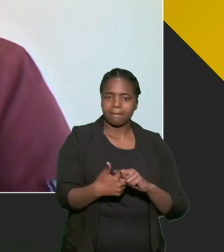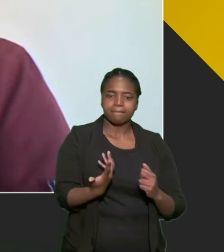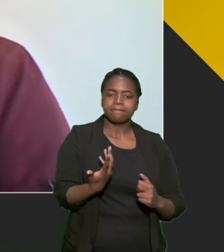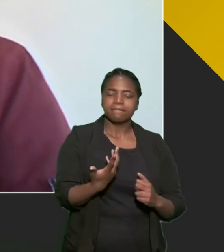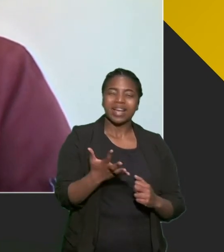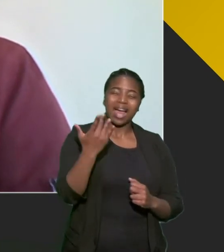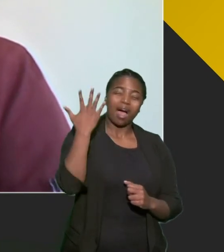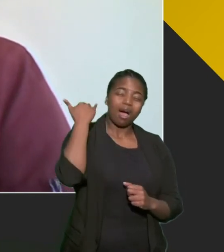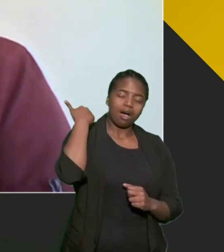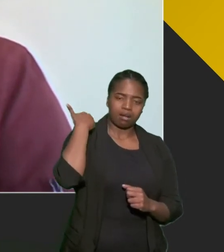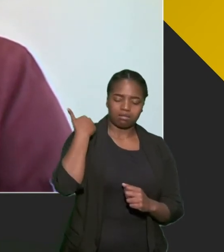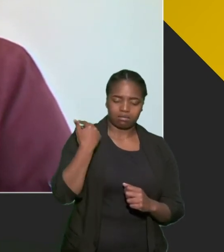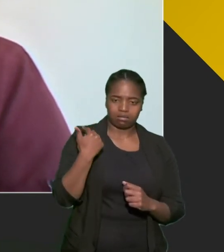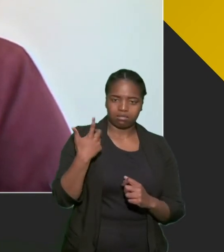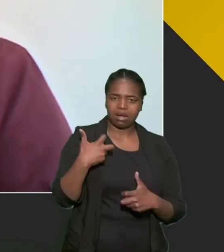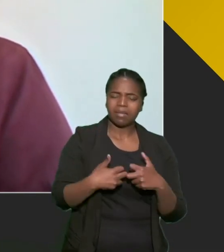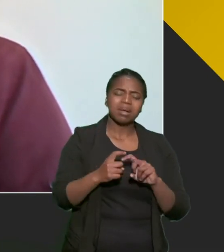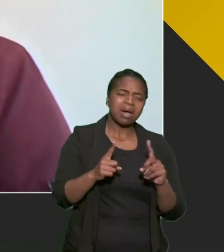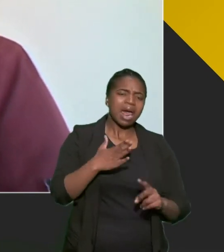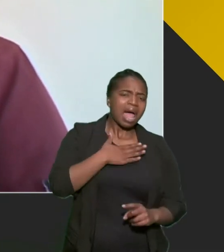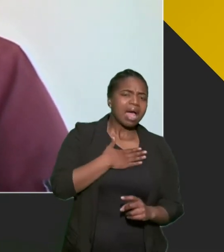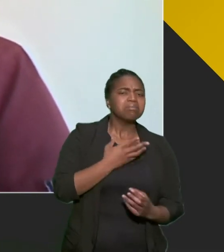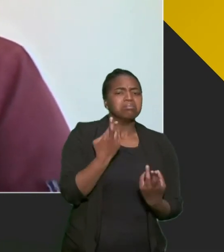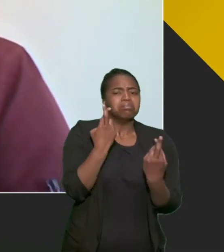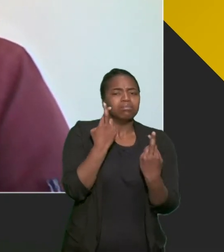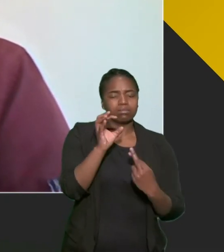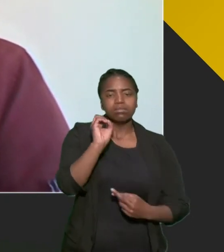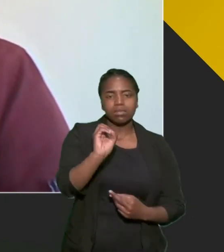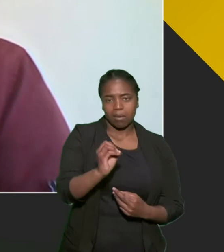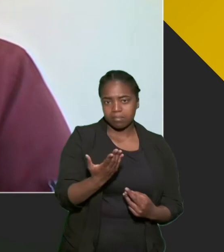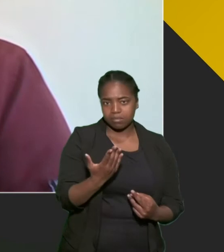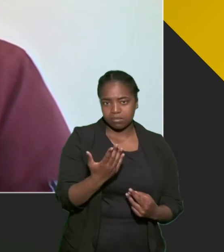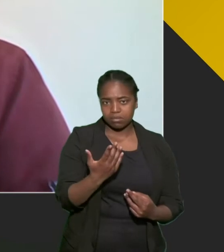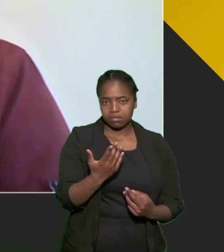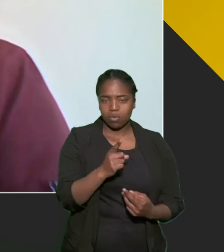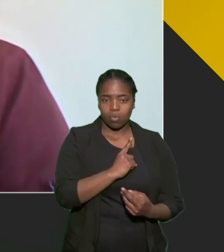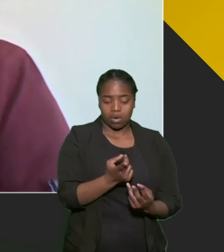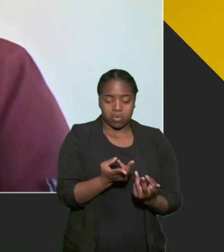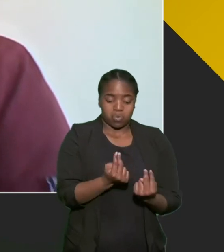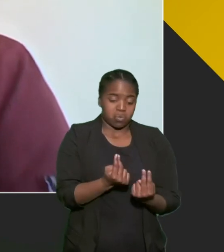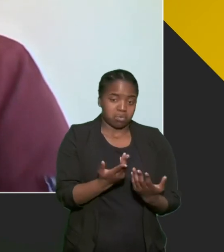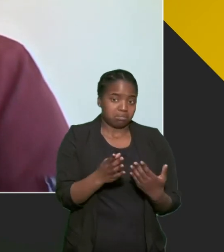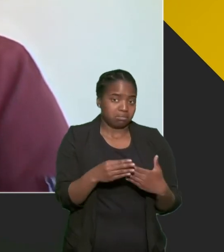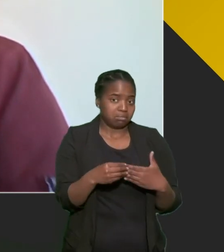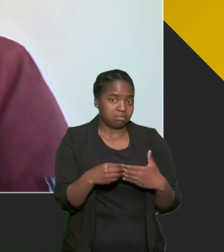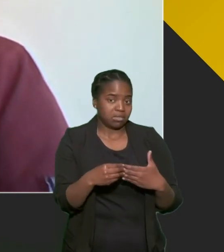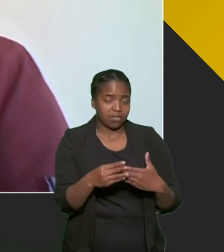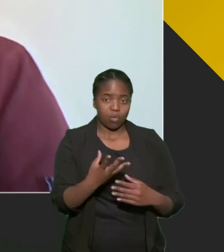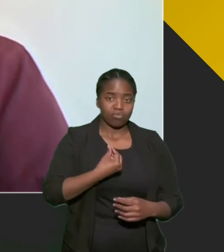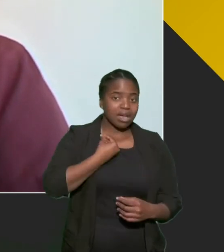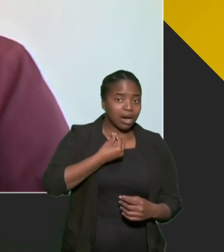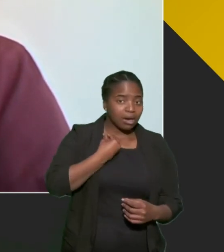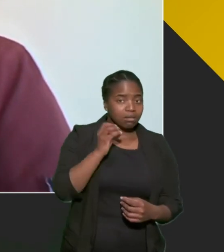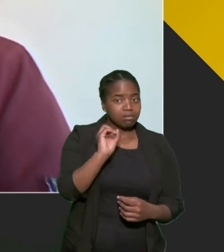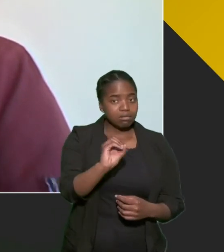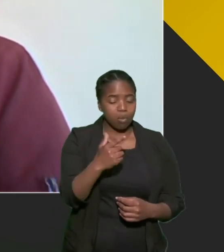our past. But I'm encouraged, and I have hope that the new educated young people will